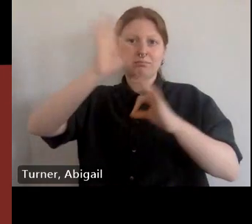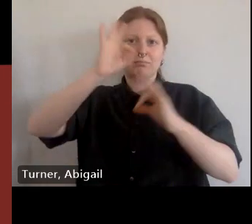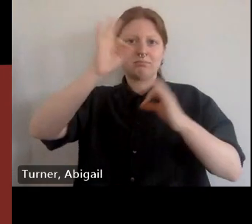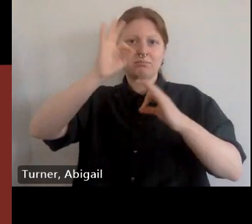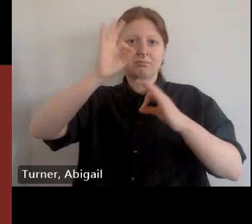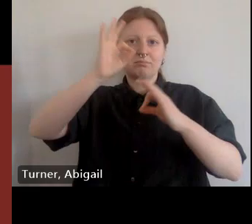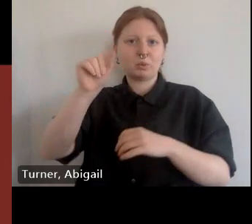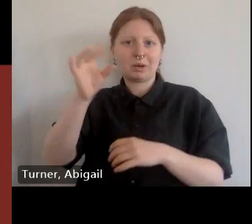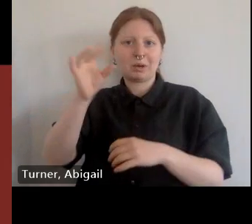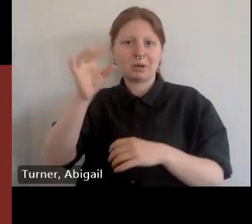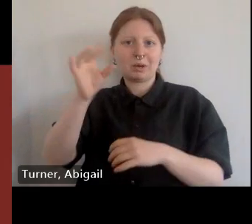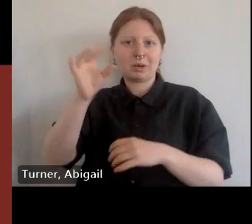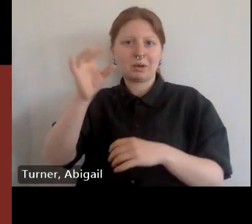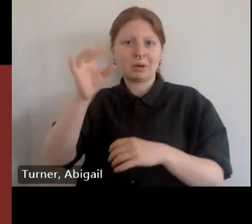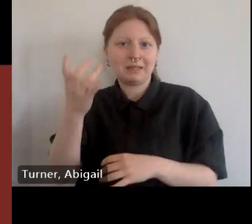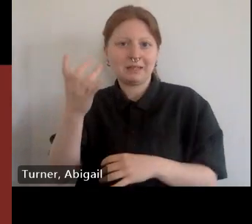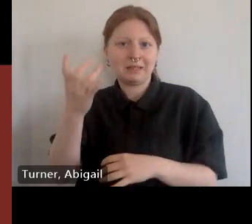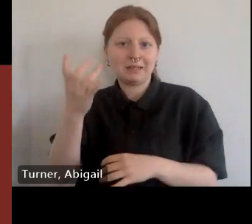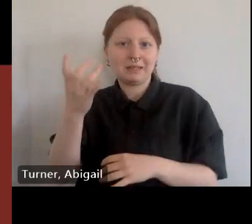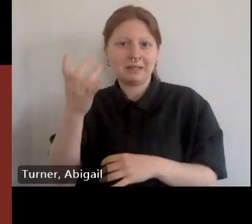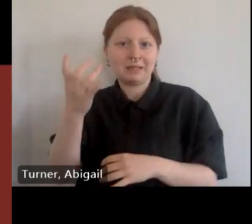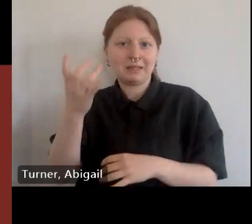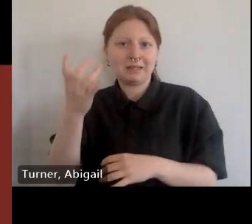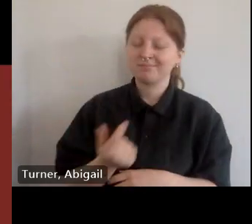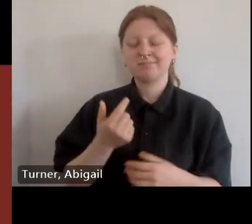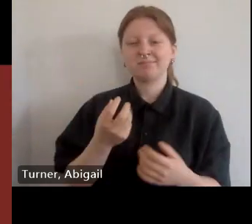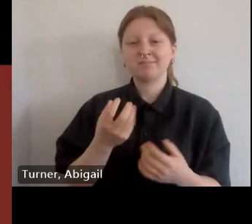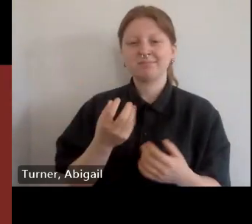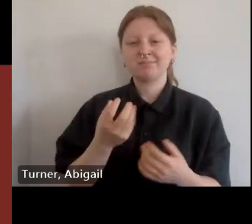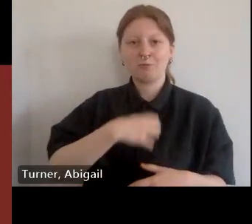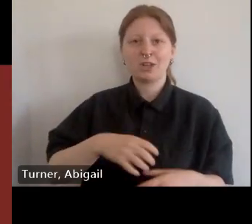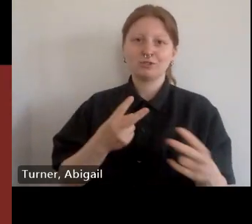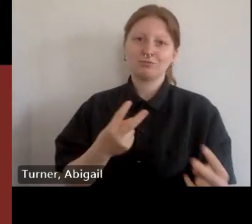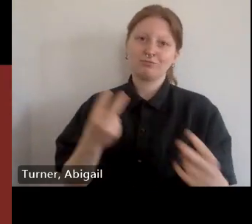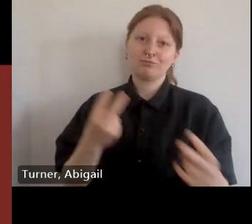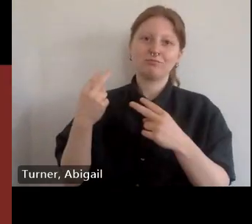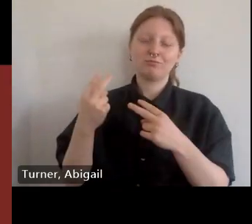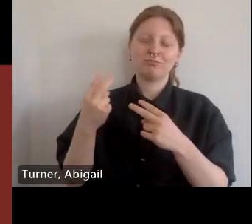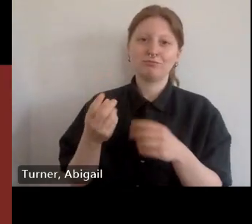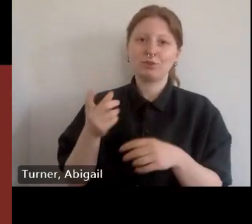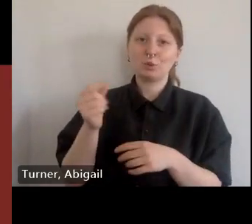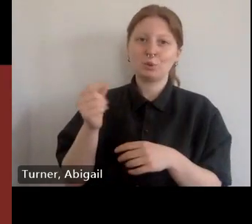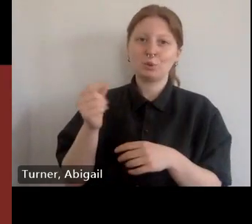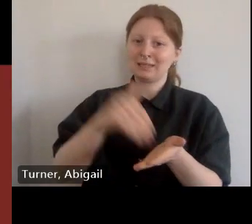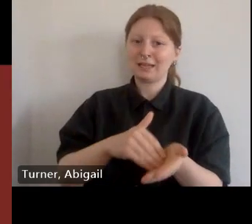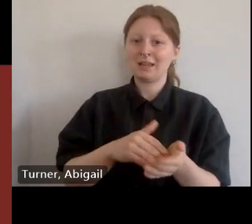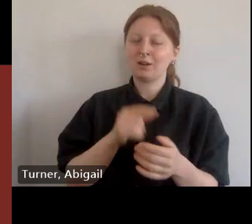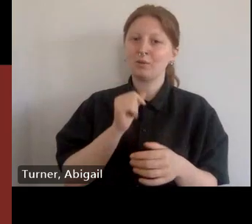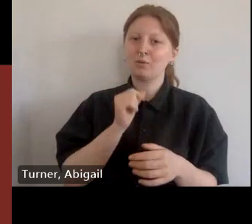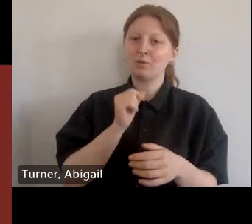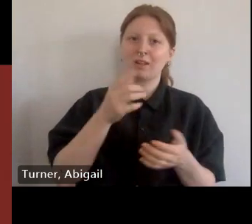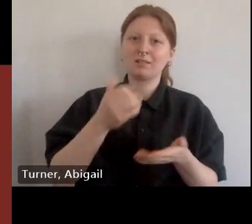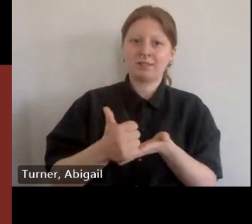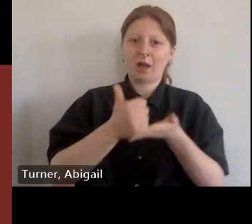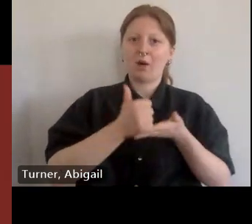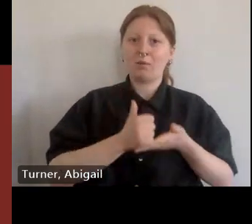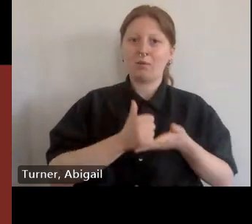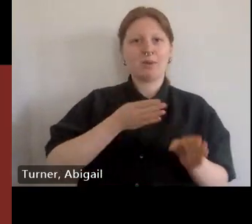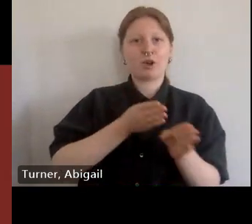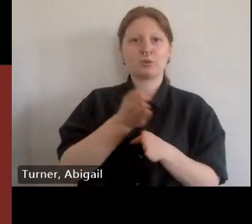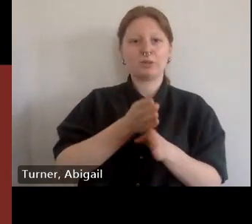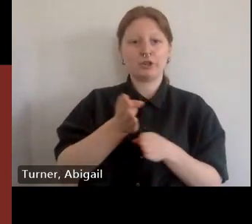few things where I was like, man, if I could go back in time, that's absolutely something that I think would have helped me along in my career.